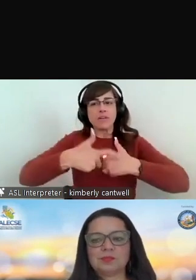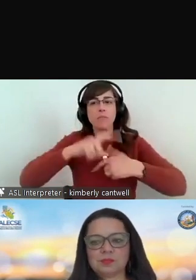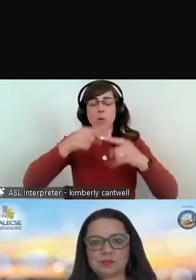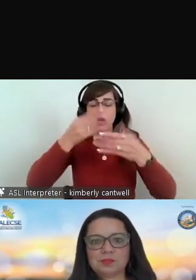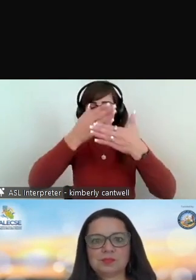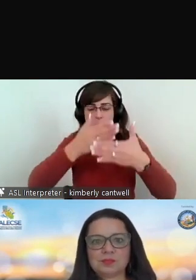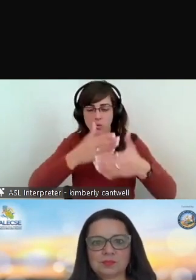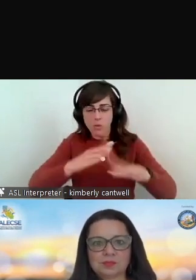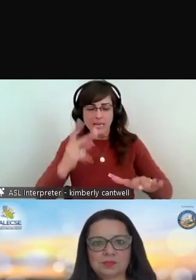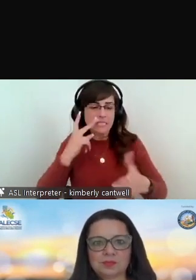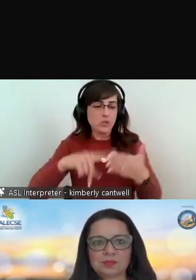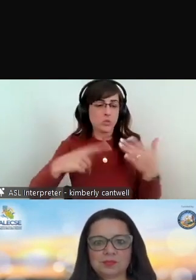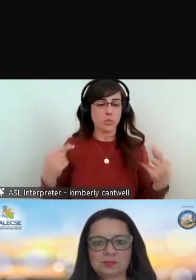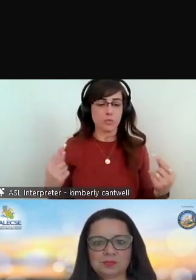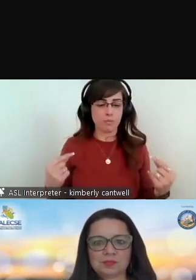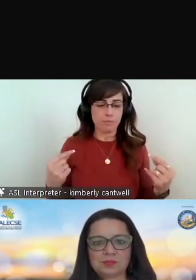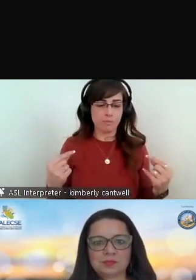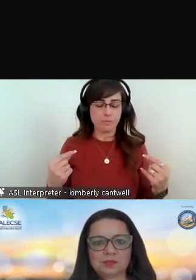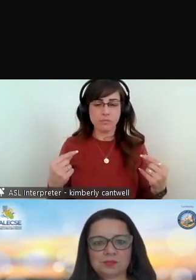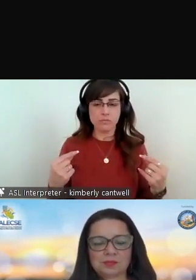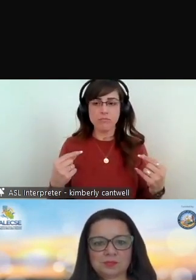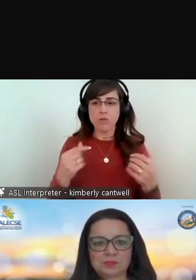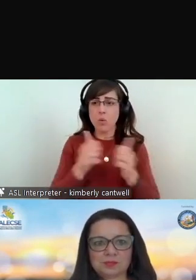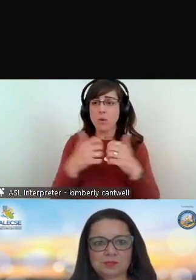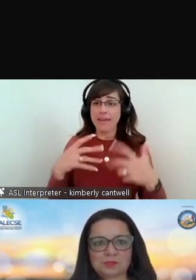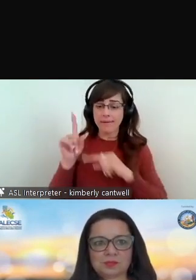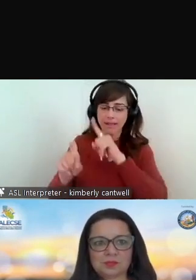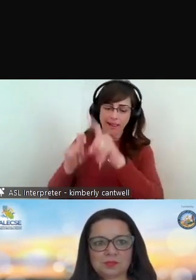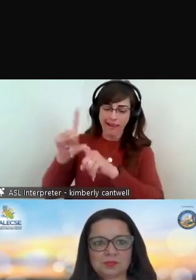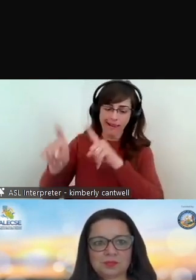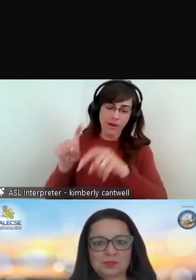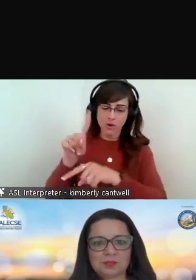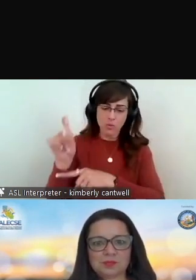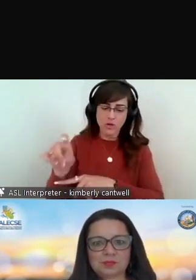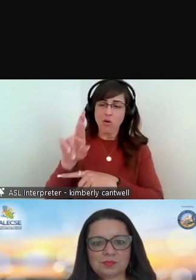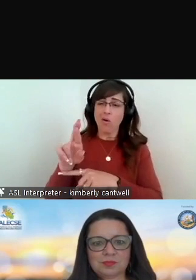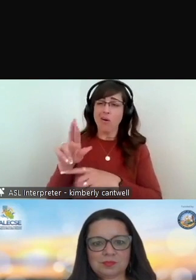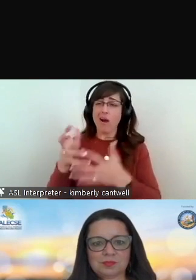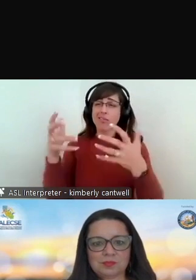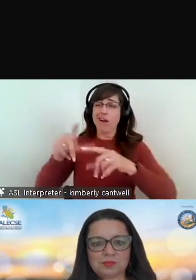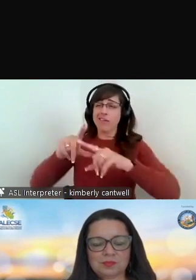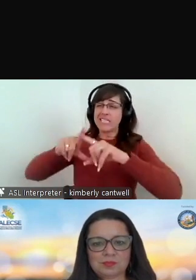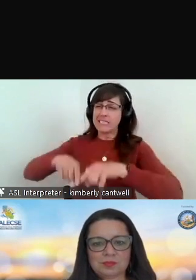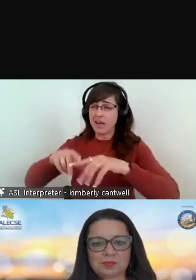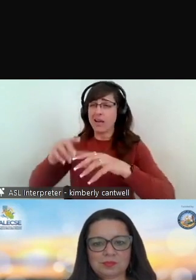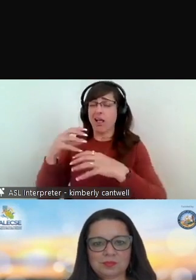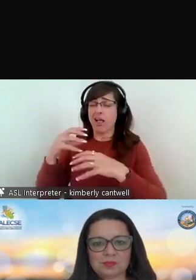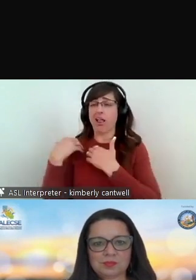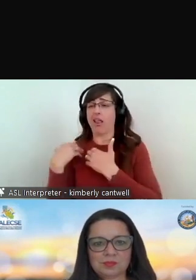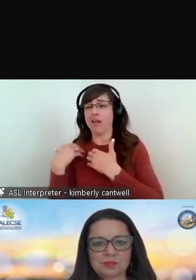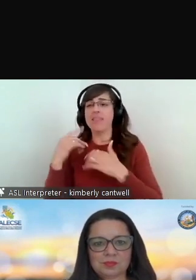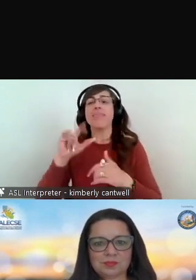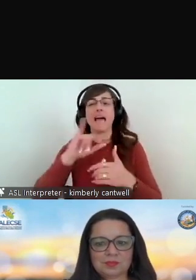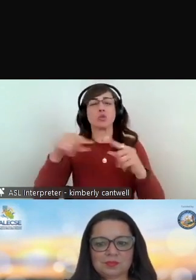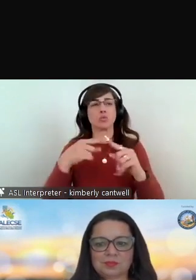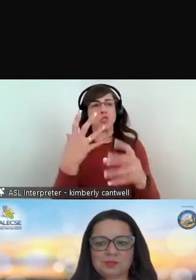quiet and you see what they do without asking a lot of questions or putting a lot of demands on them, that's when you get the good stuff.